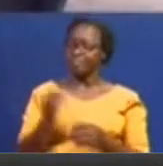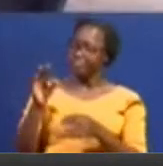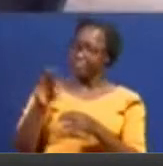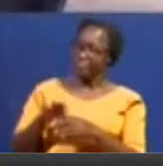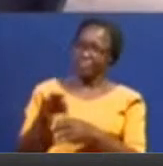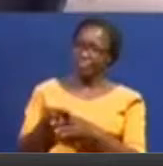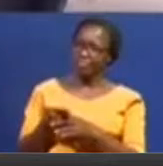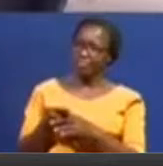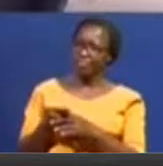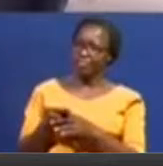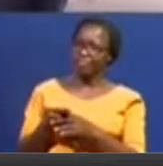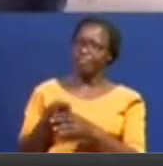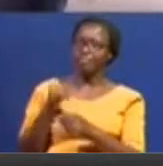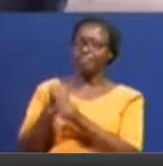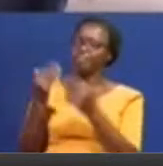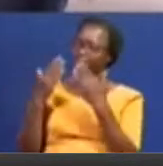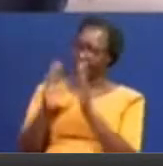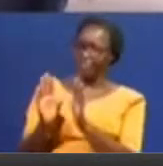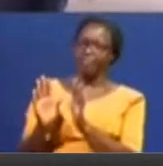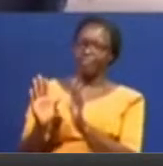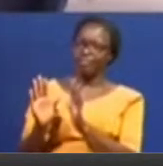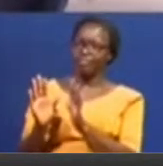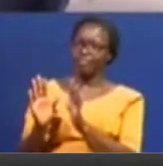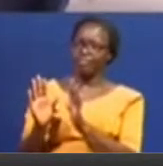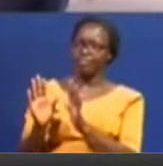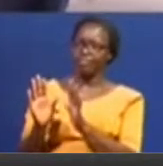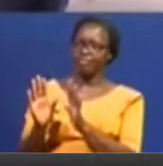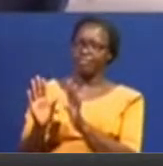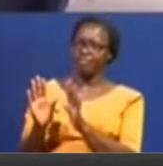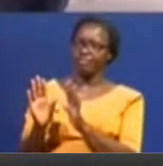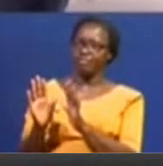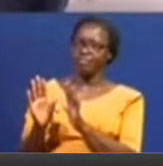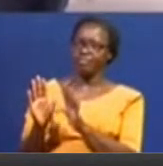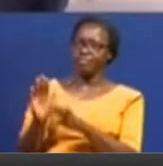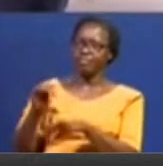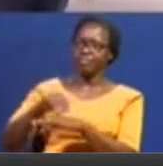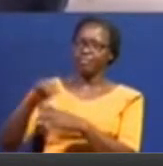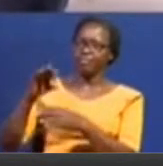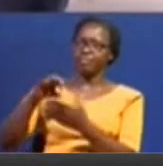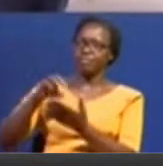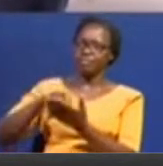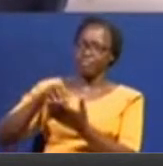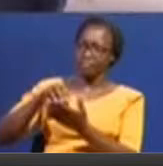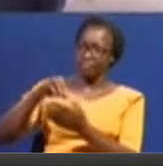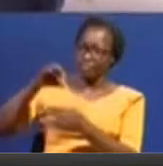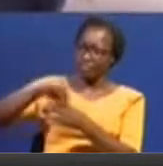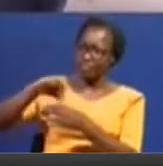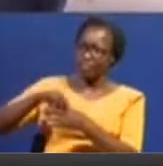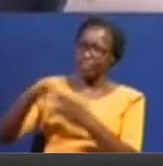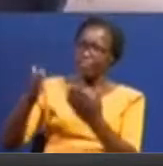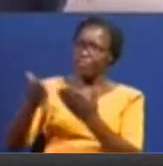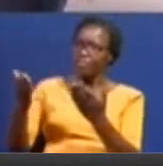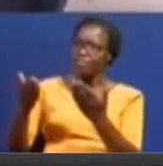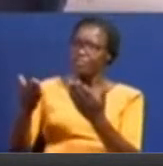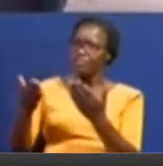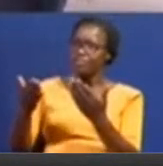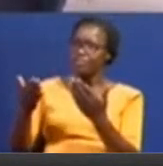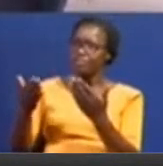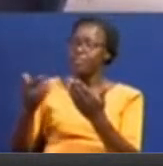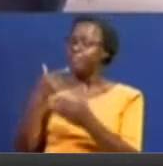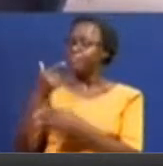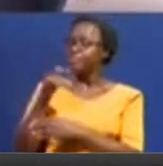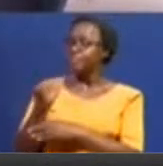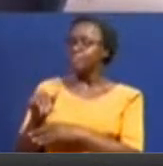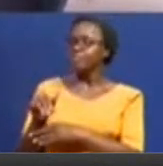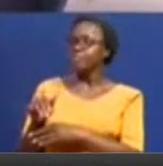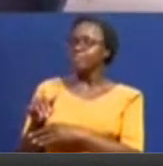Elections are conducted at the polling station, yes, where you have said